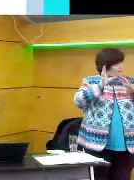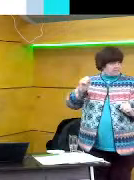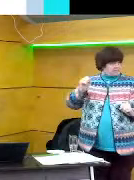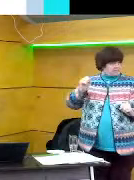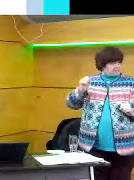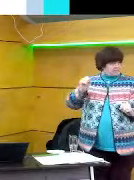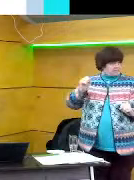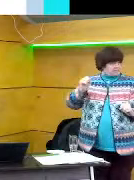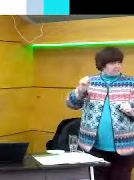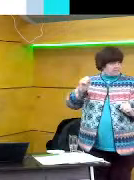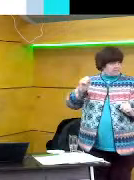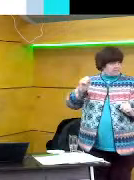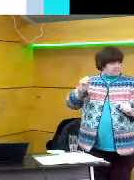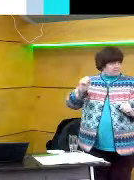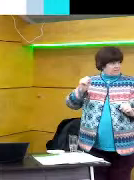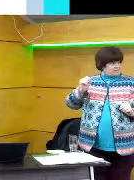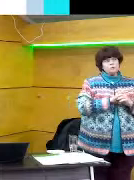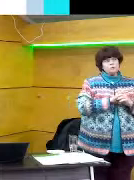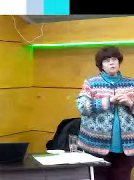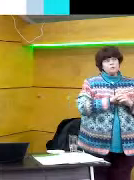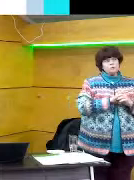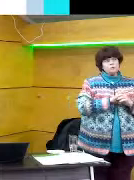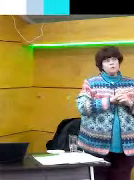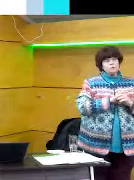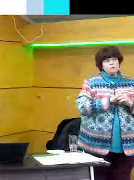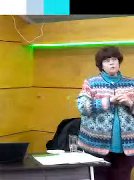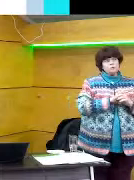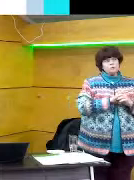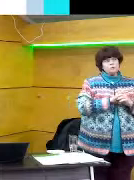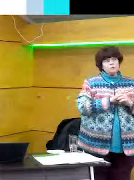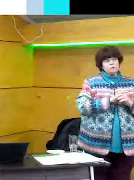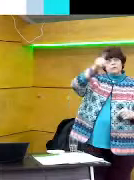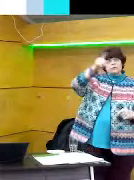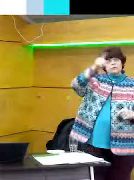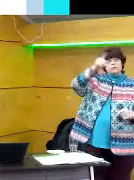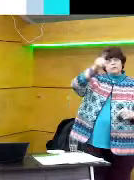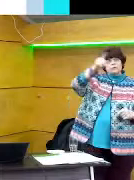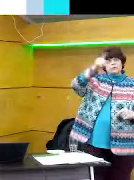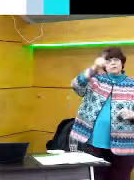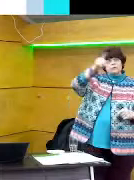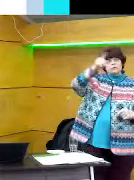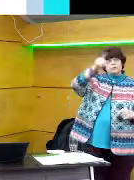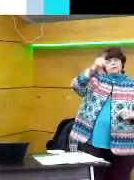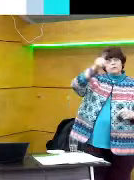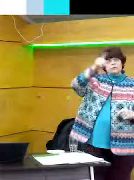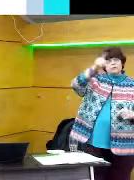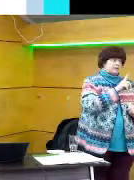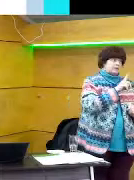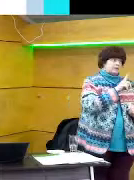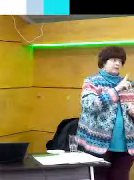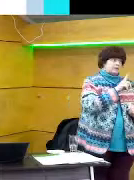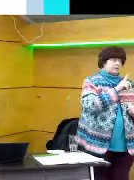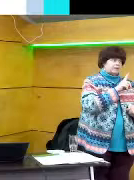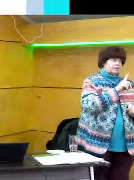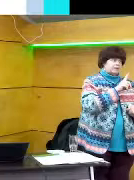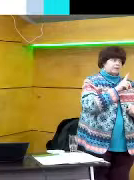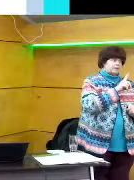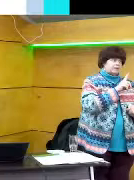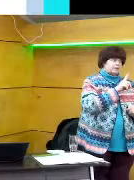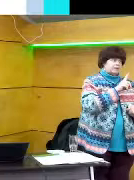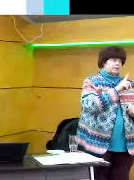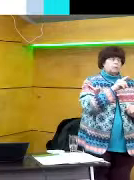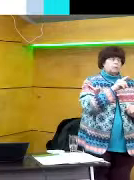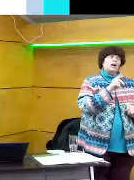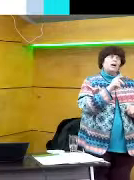it. So now there should be two markings. There's going to be a circle anytime it's a word they're not sure what